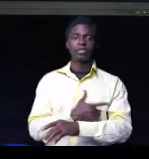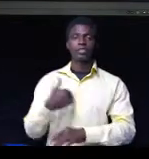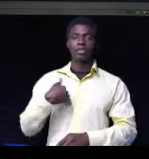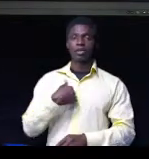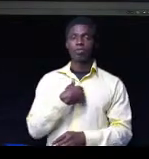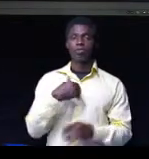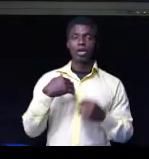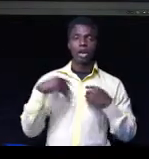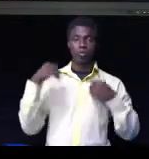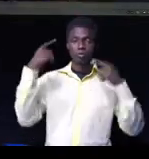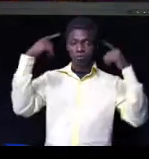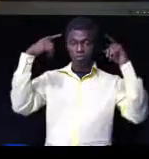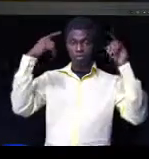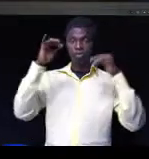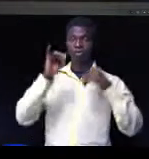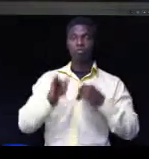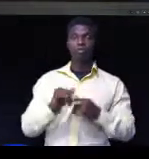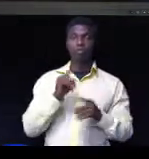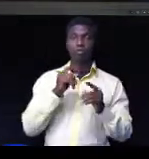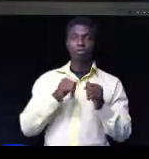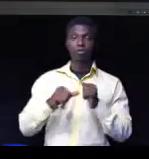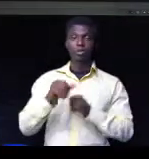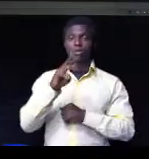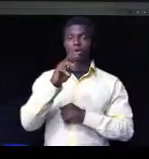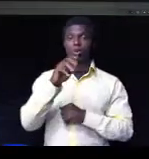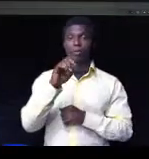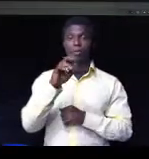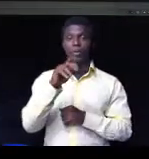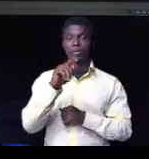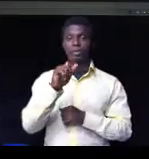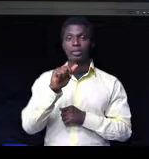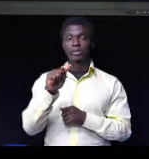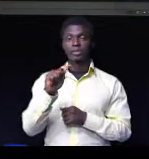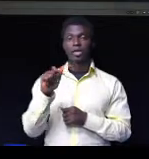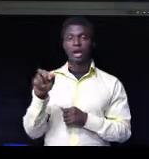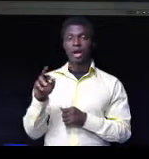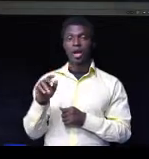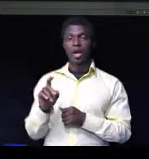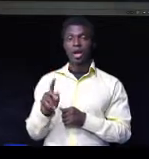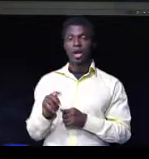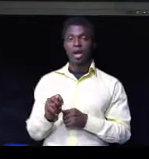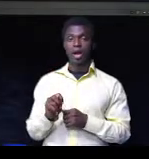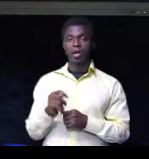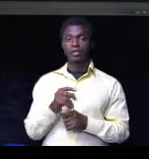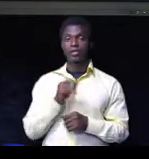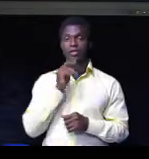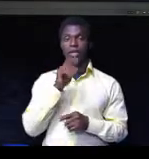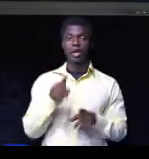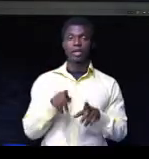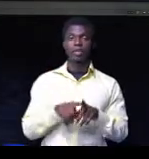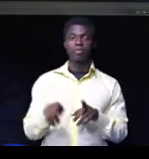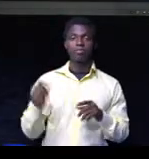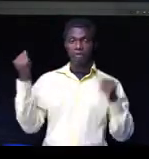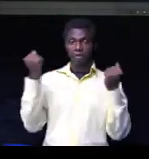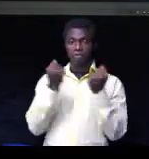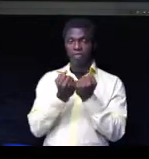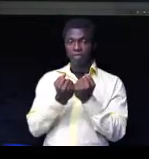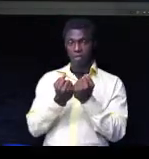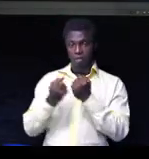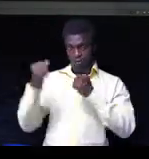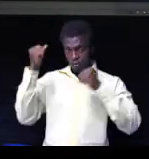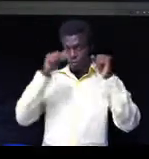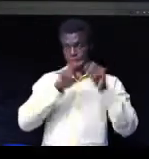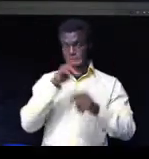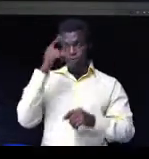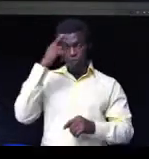lesson, we have successfully talked about martial arts. Martial arts are various fighting sports used